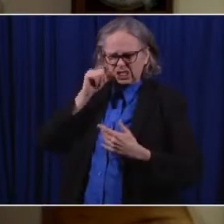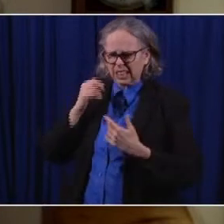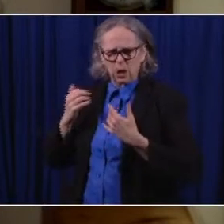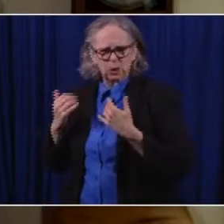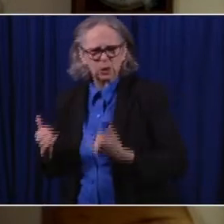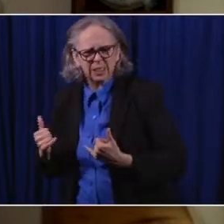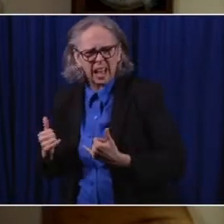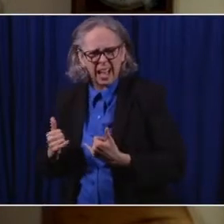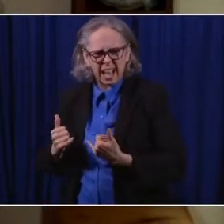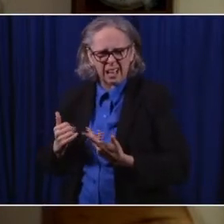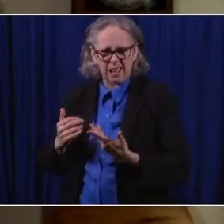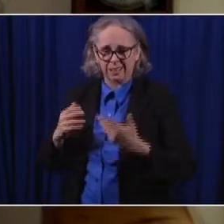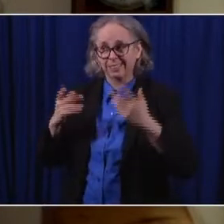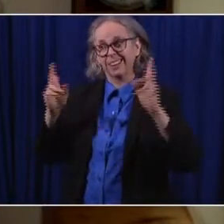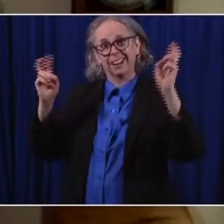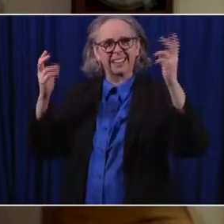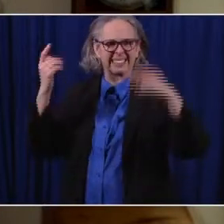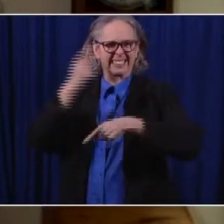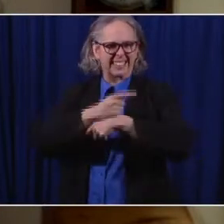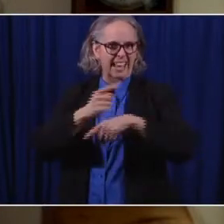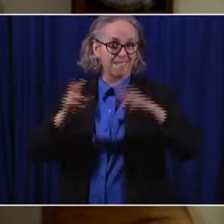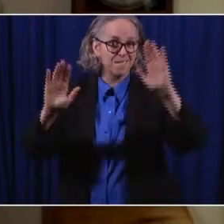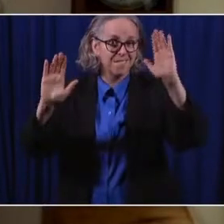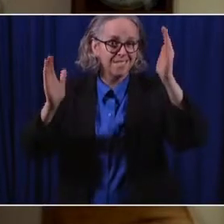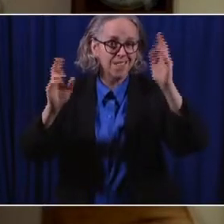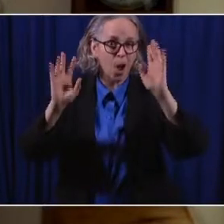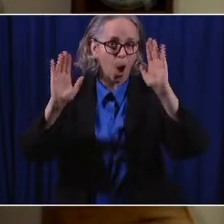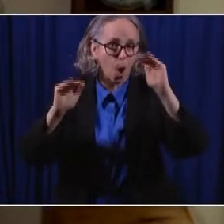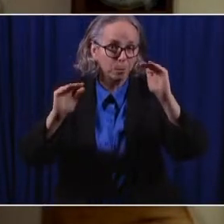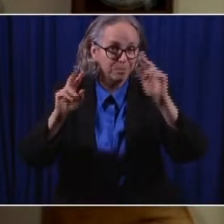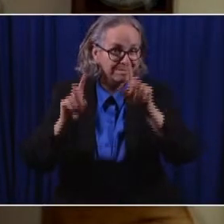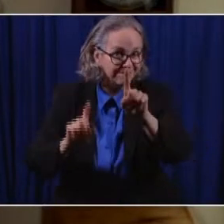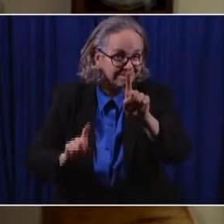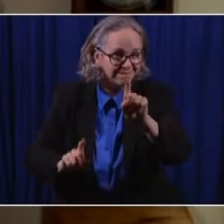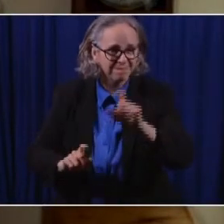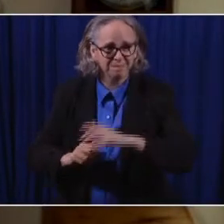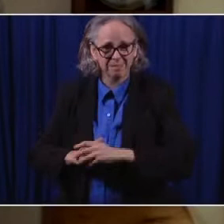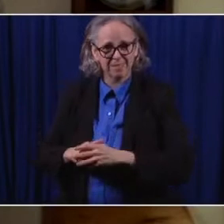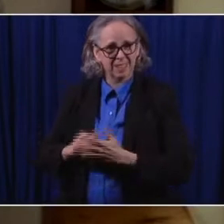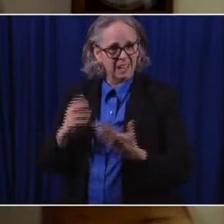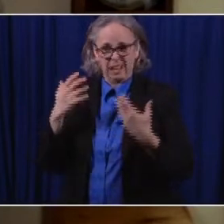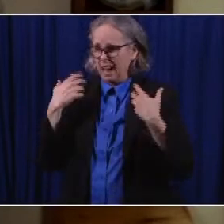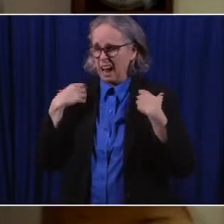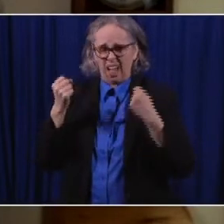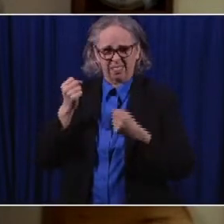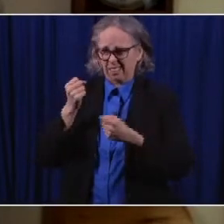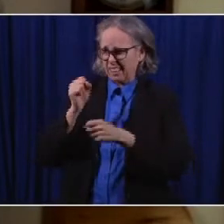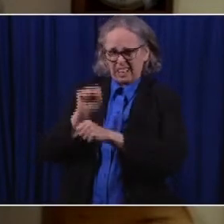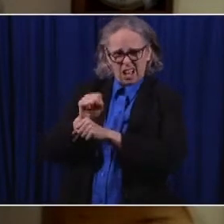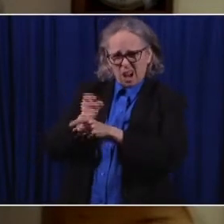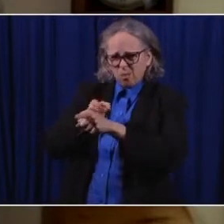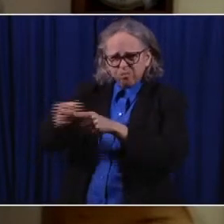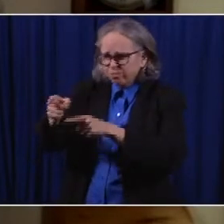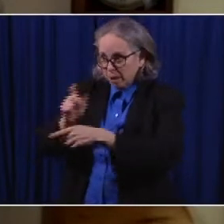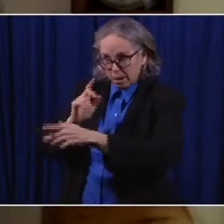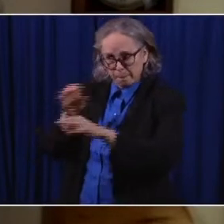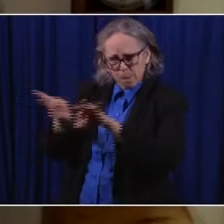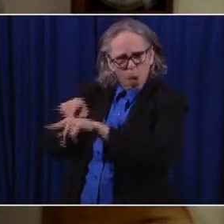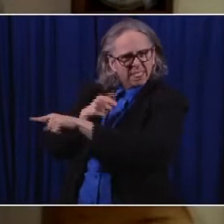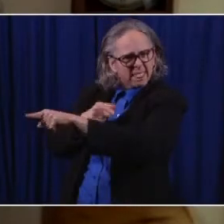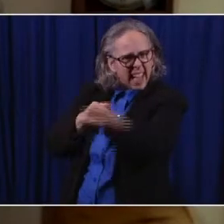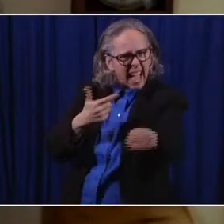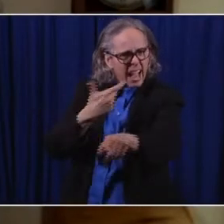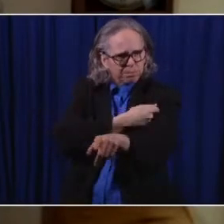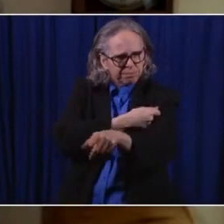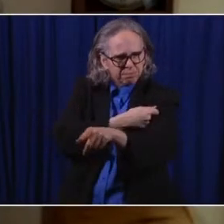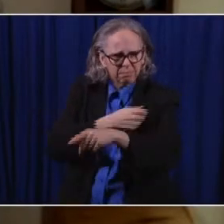see our frontline health workers being able to get vaccinated, as well as we're going to start on Friday, our people in nursing homes.